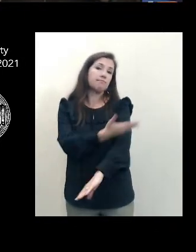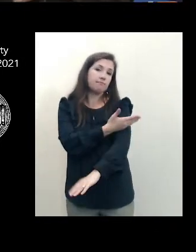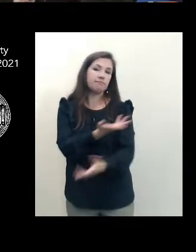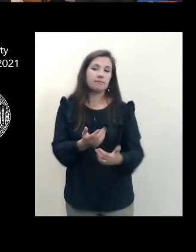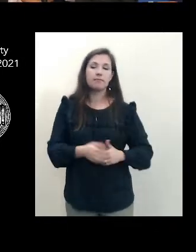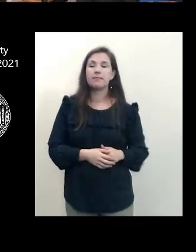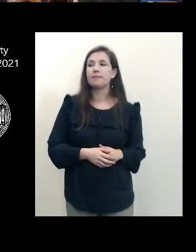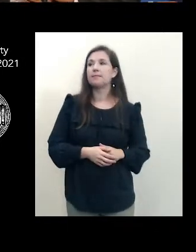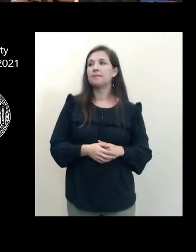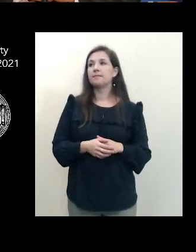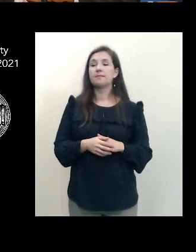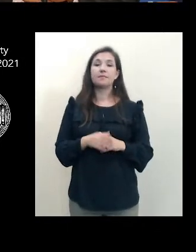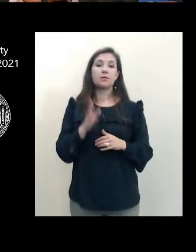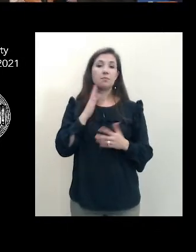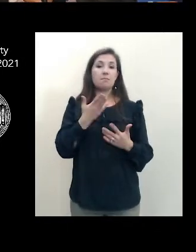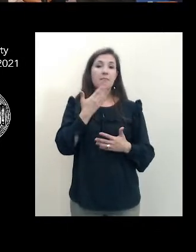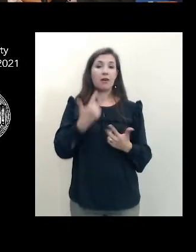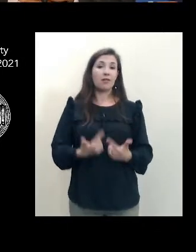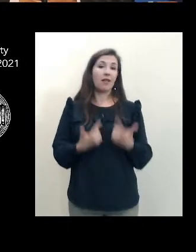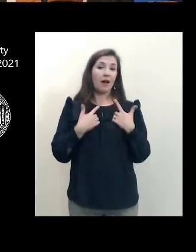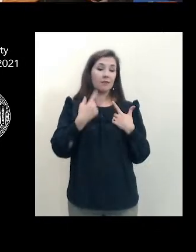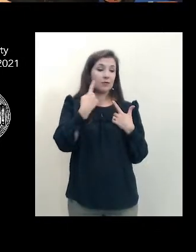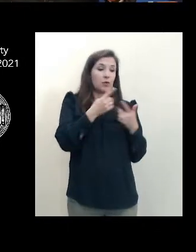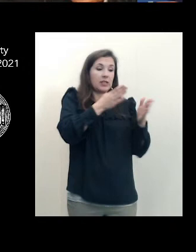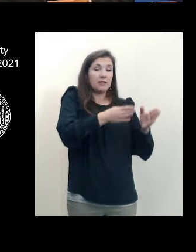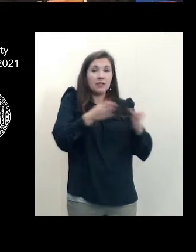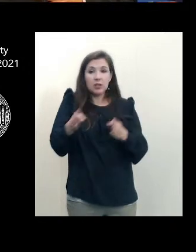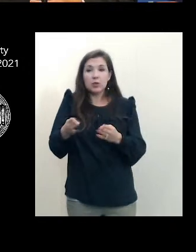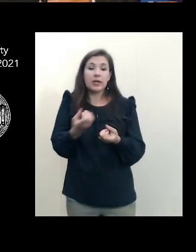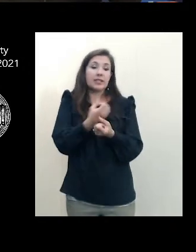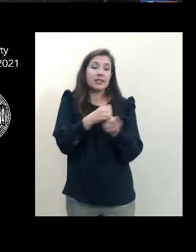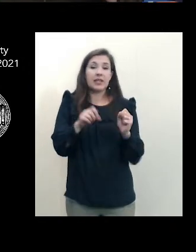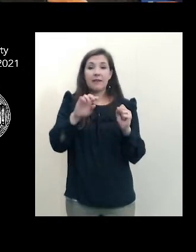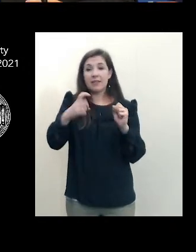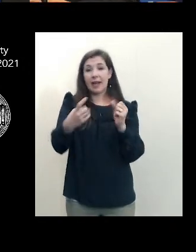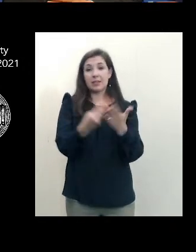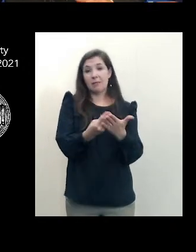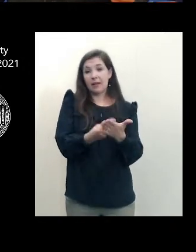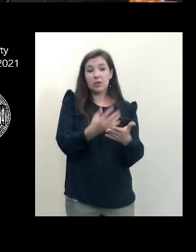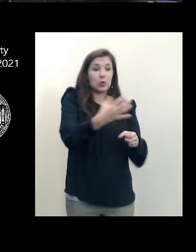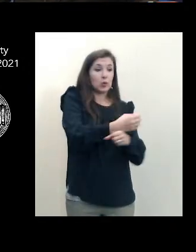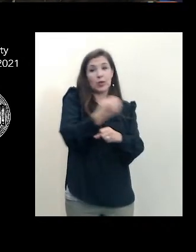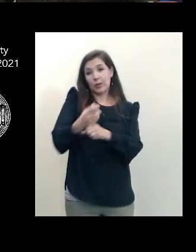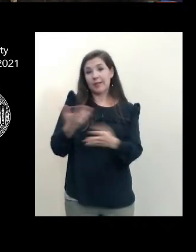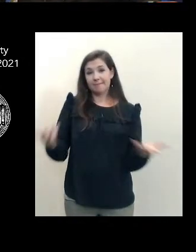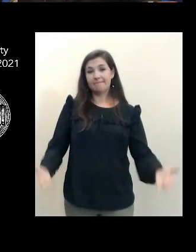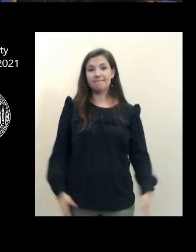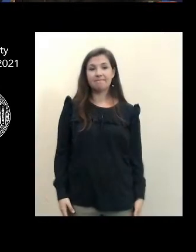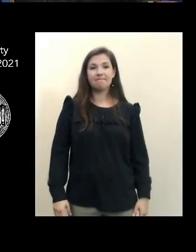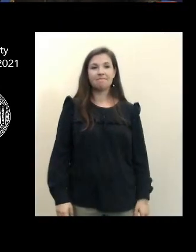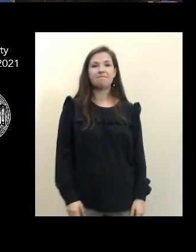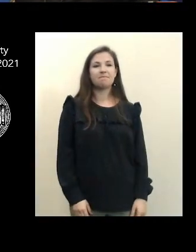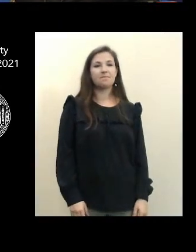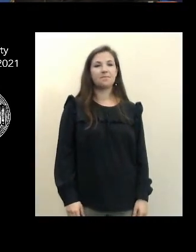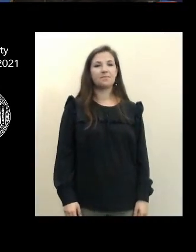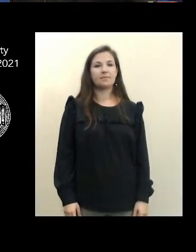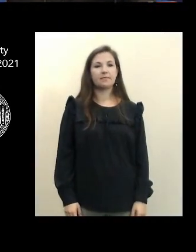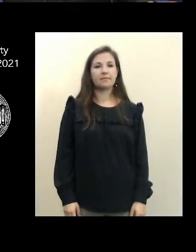run, will create better lives for individuals and save taxpayers money. That's a win-win in my book.